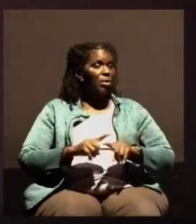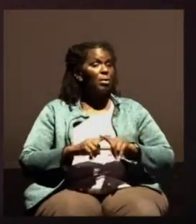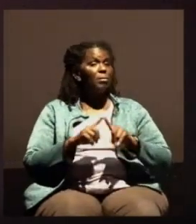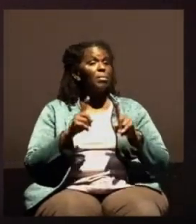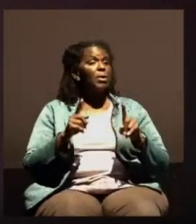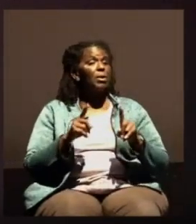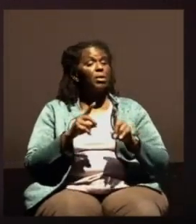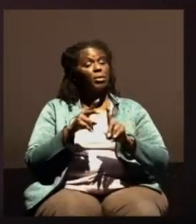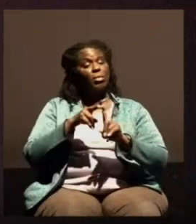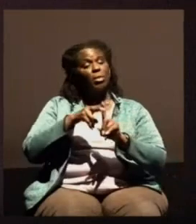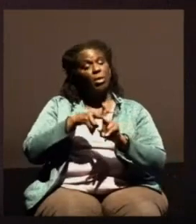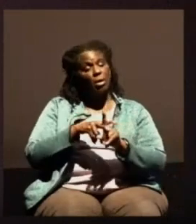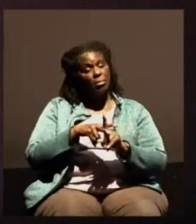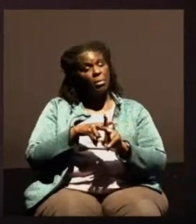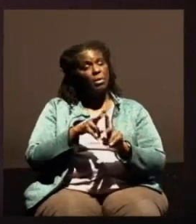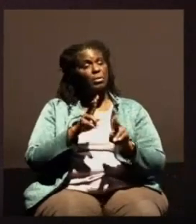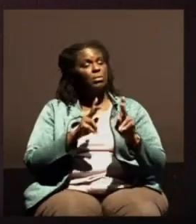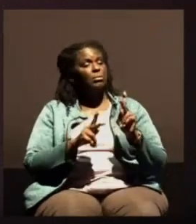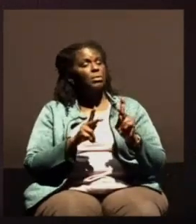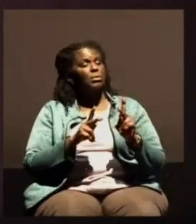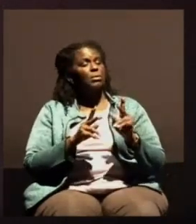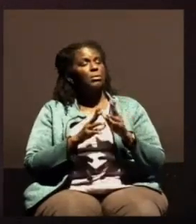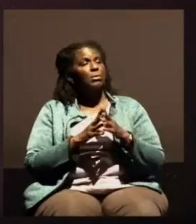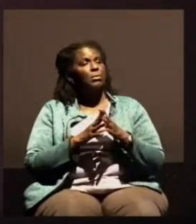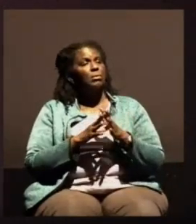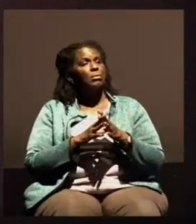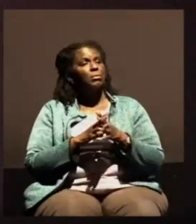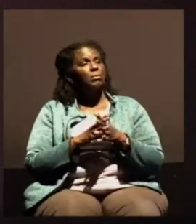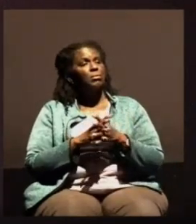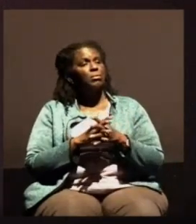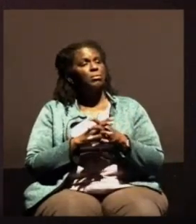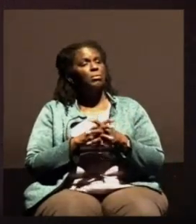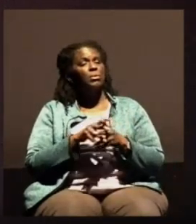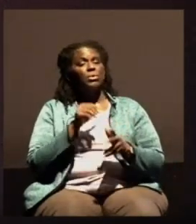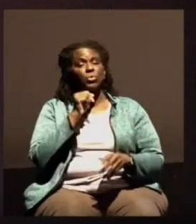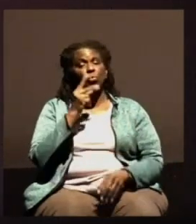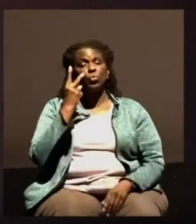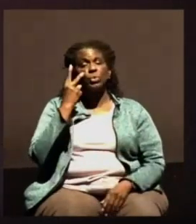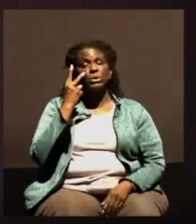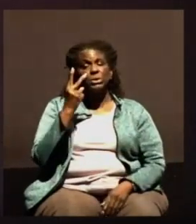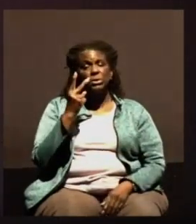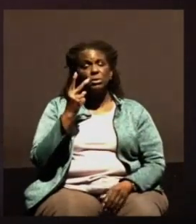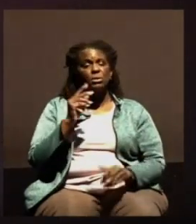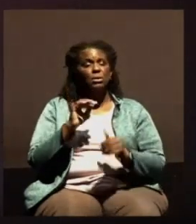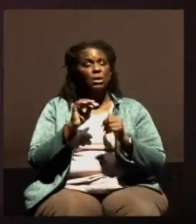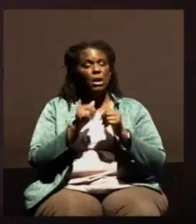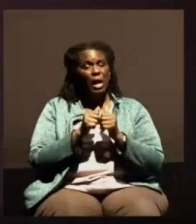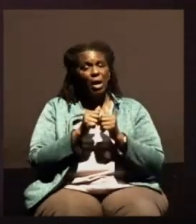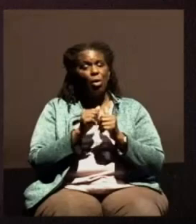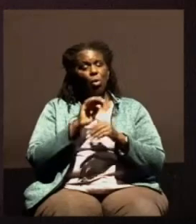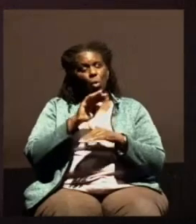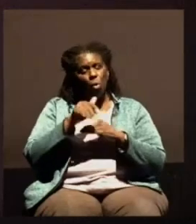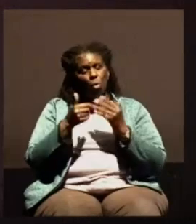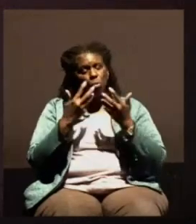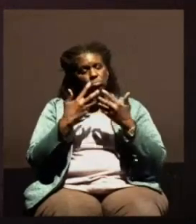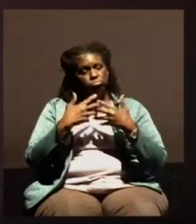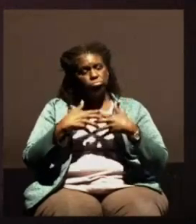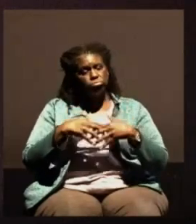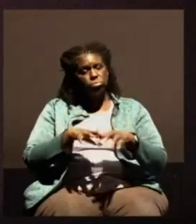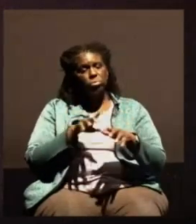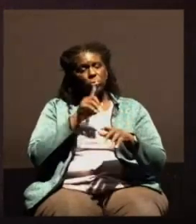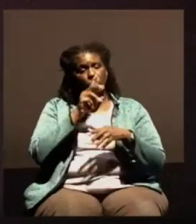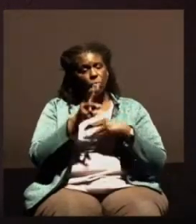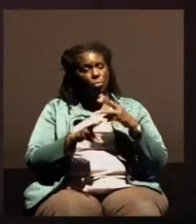the application-savvy people are on that road. They don't really see how these pieces are connected to the real world, but as